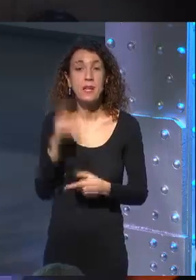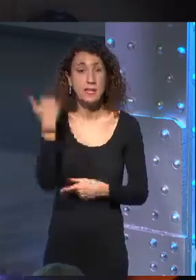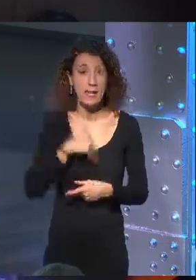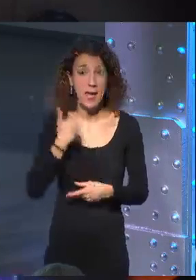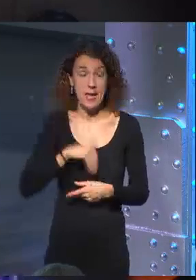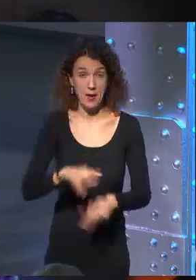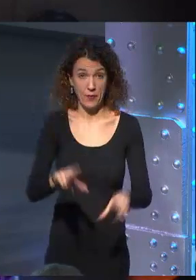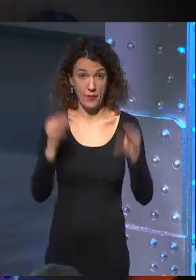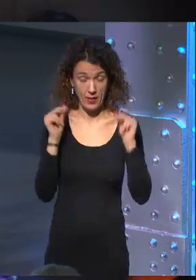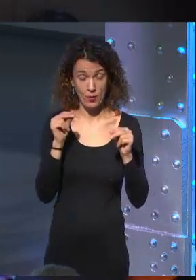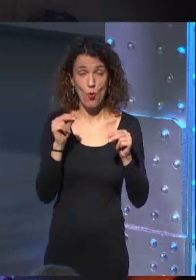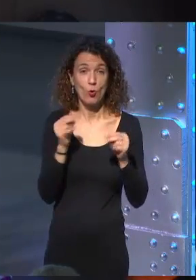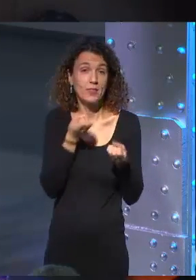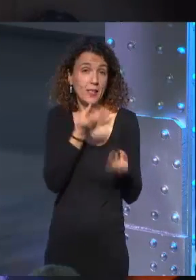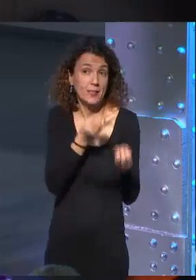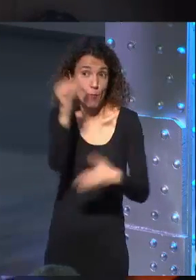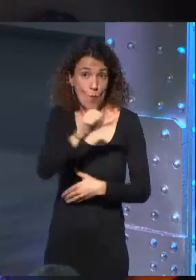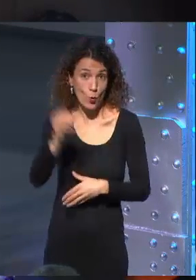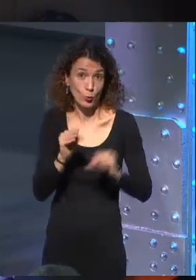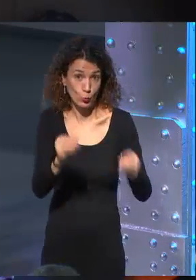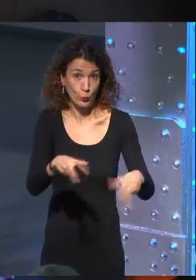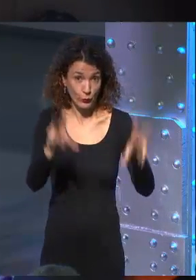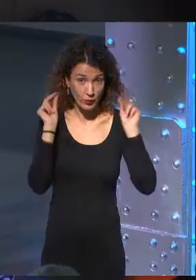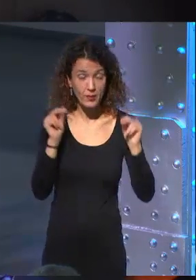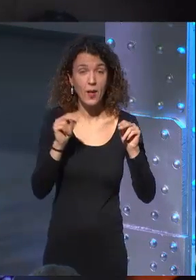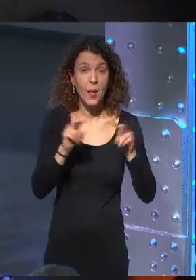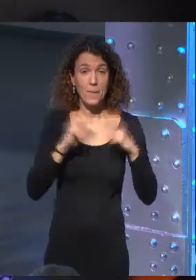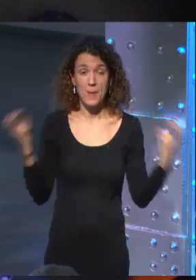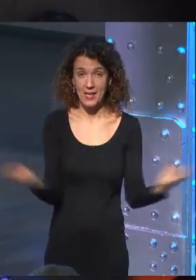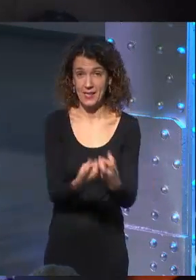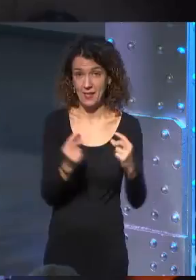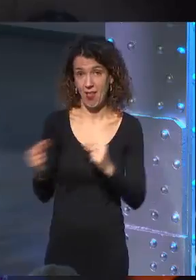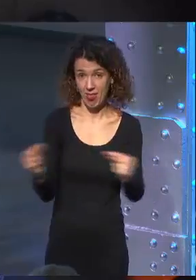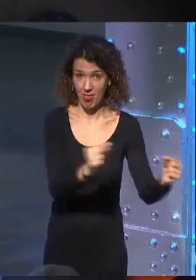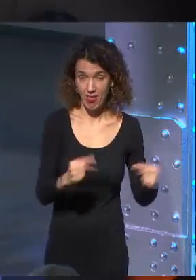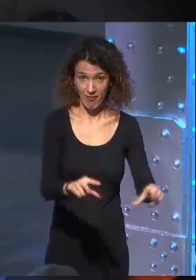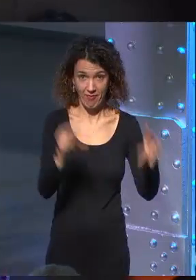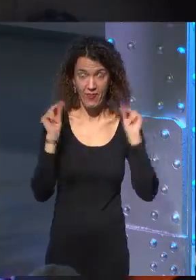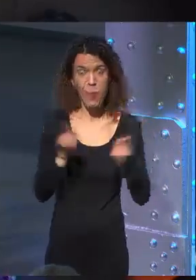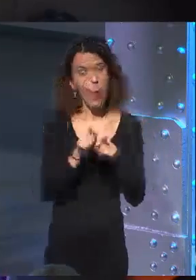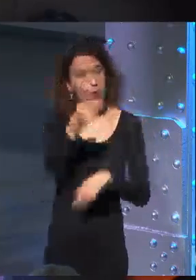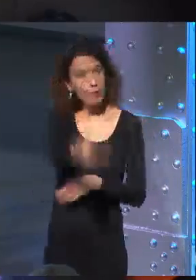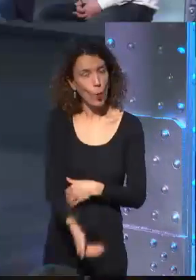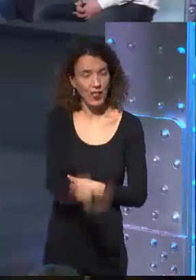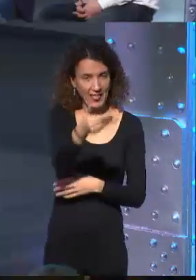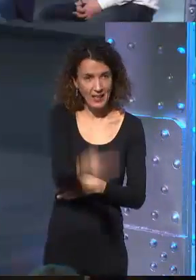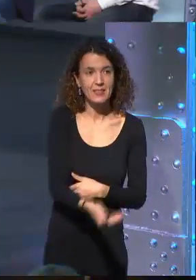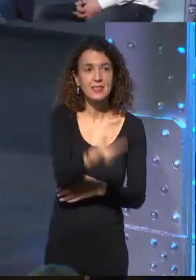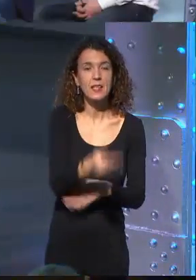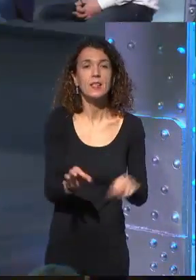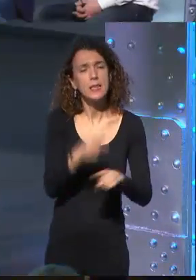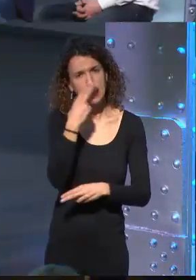became the exorcist girl. But I would like to finish this panel with her